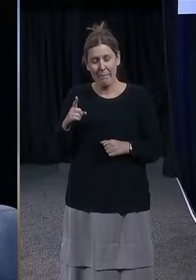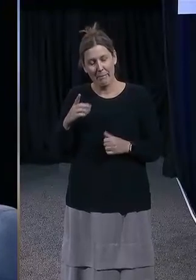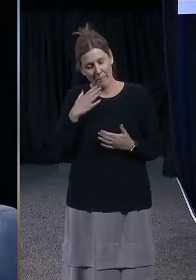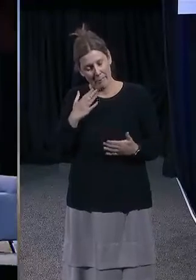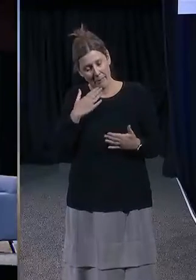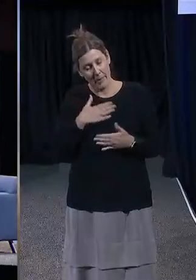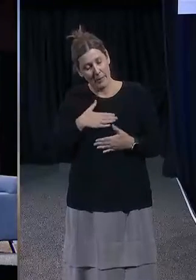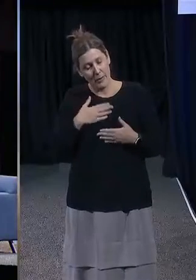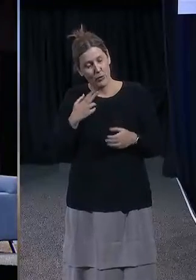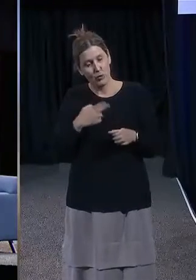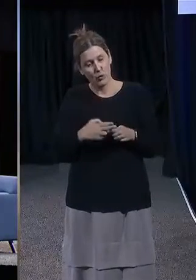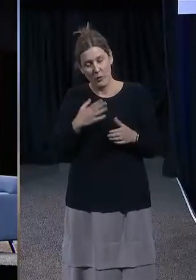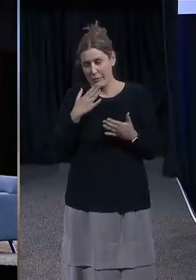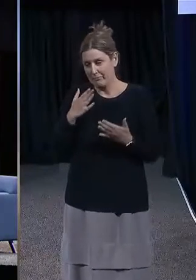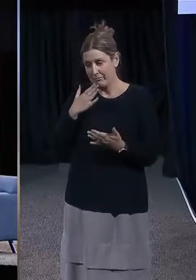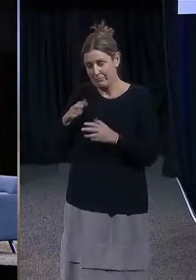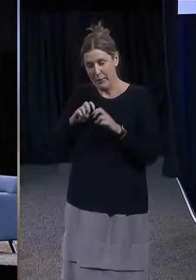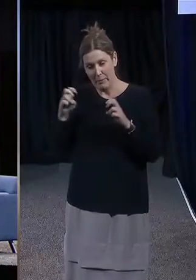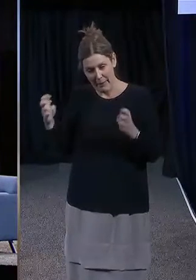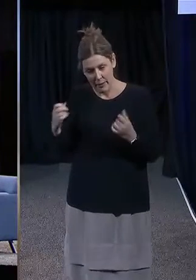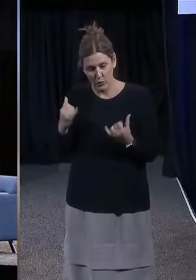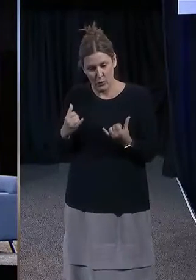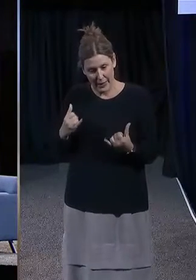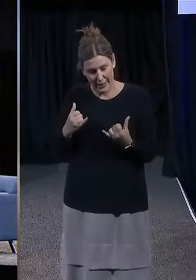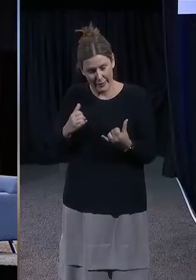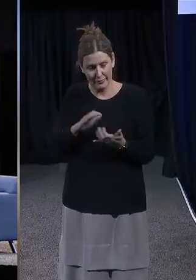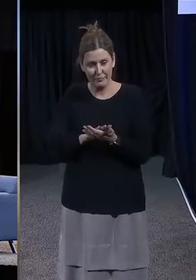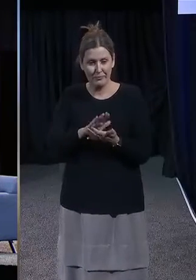in thanking all of our panelists today.